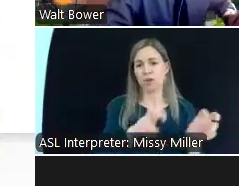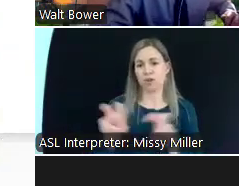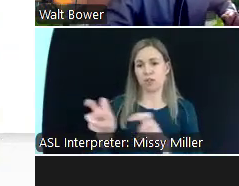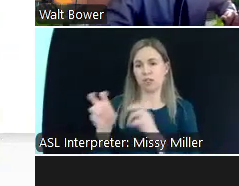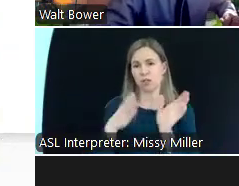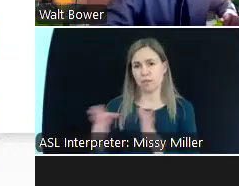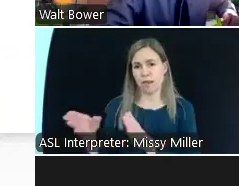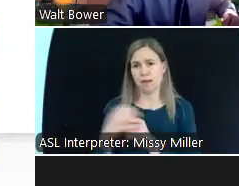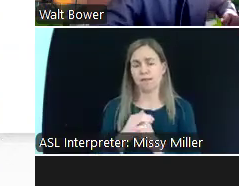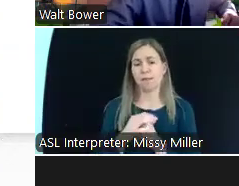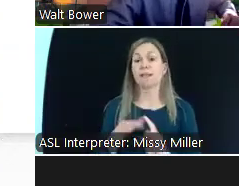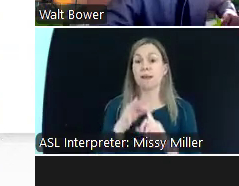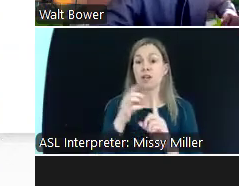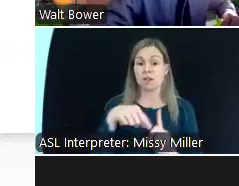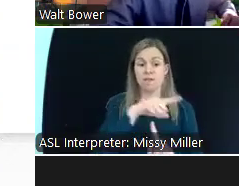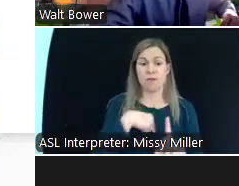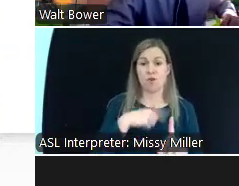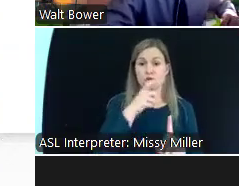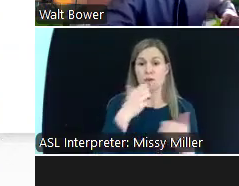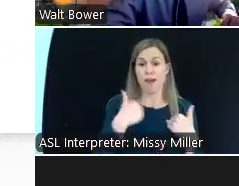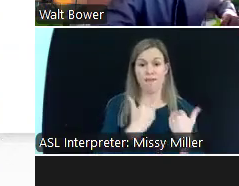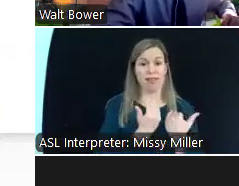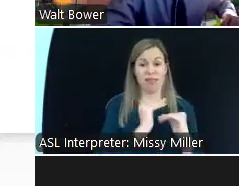especially for individuals with limited natural supports?